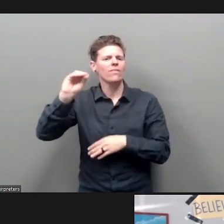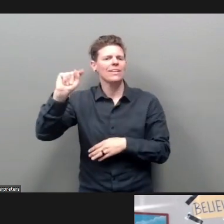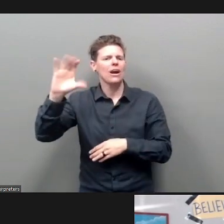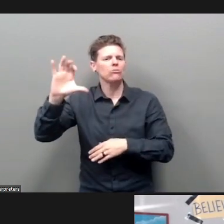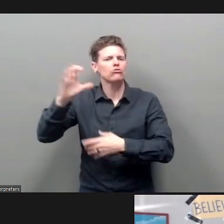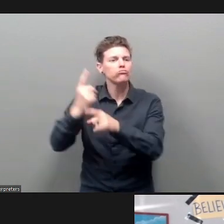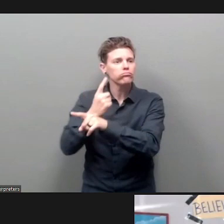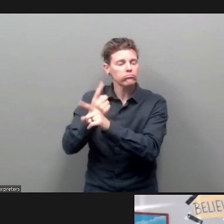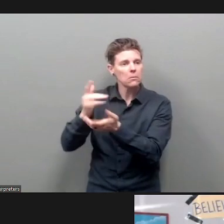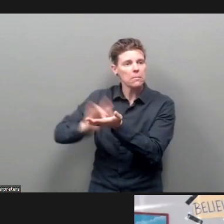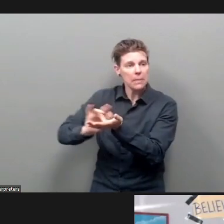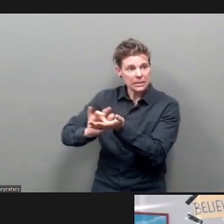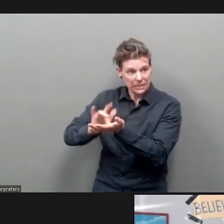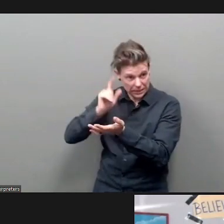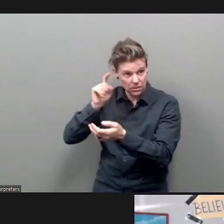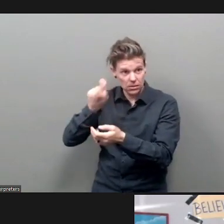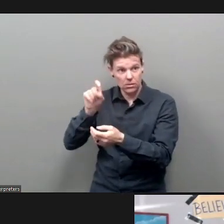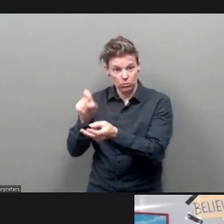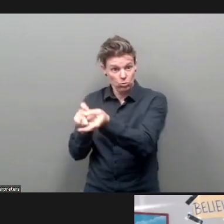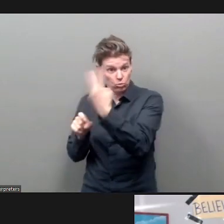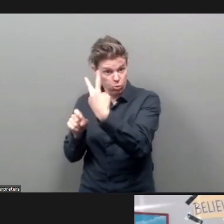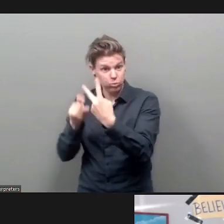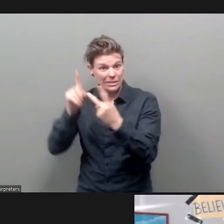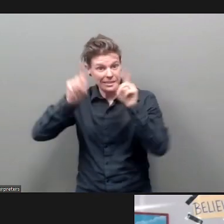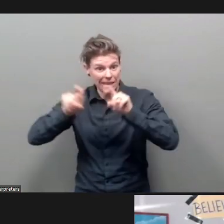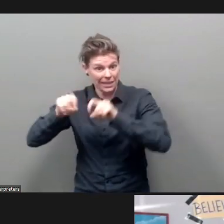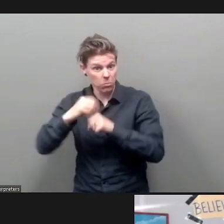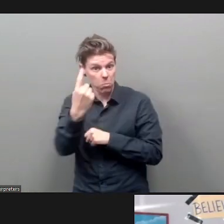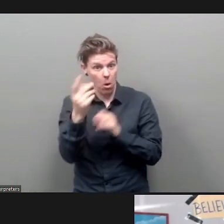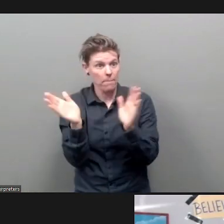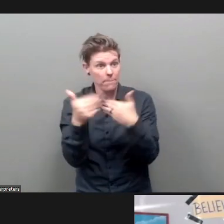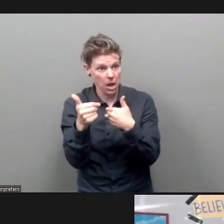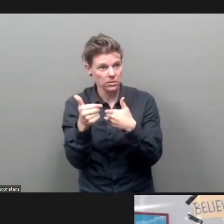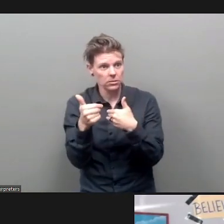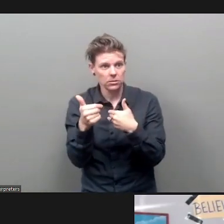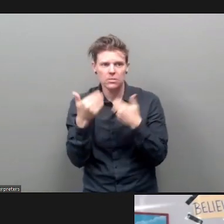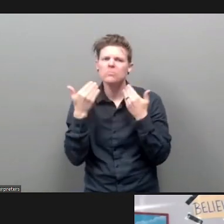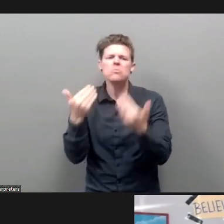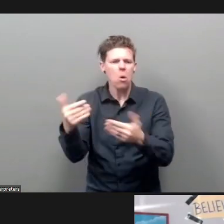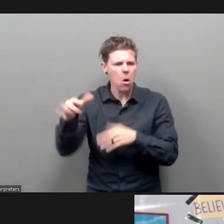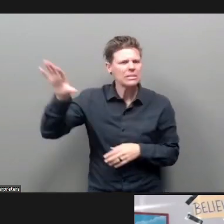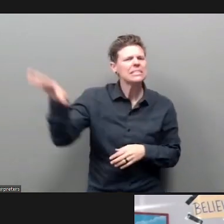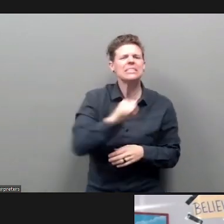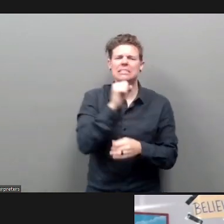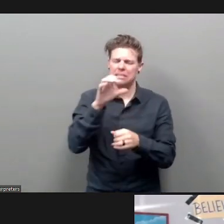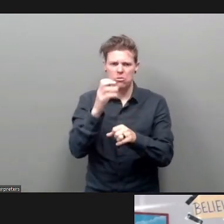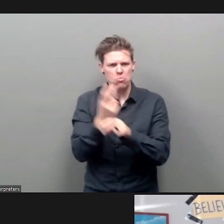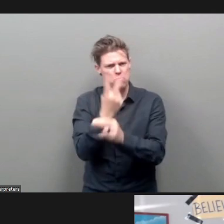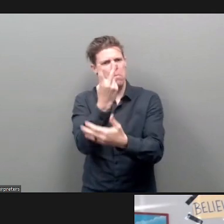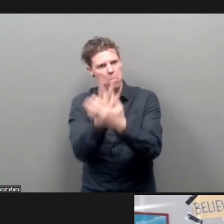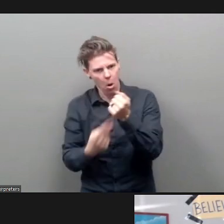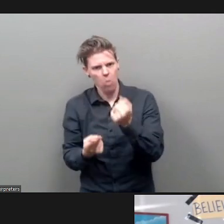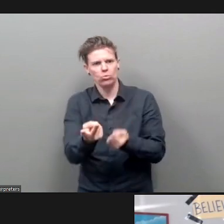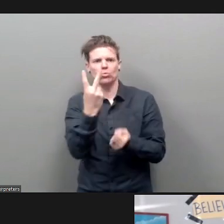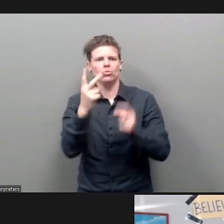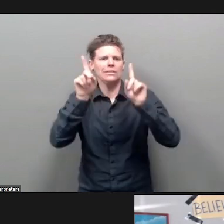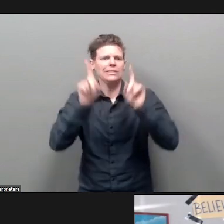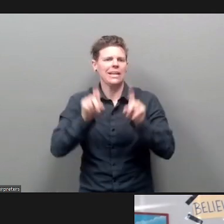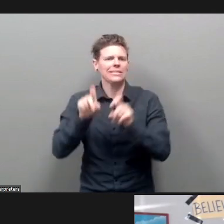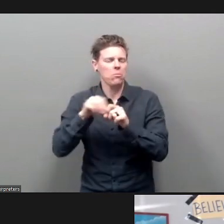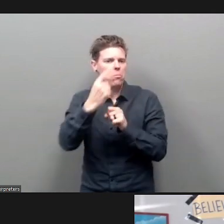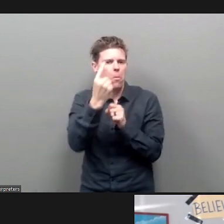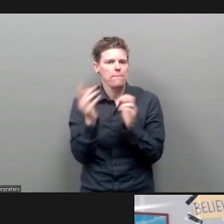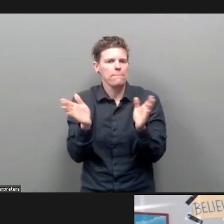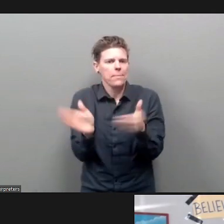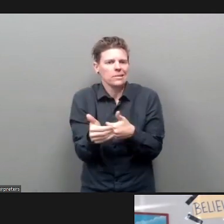that's, I don't want to say if that's accurate, but I would like to know if you think that is true as well. And then I was just hoping you could also speak to